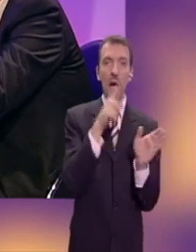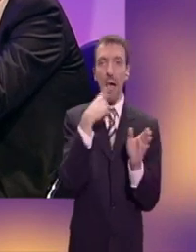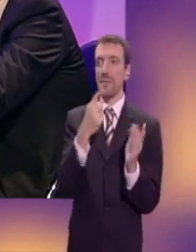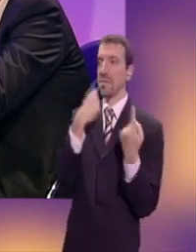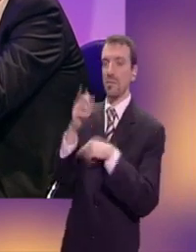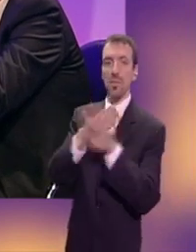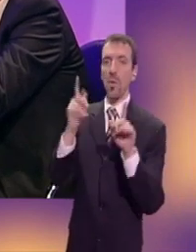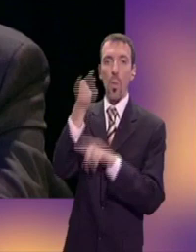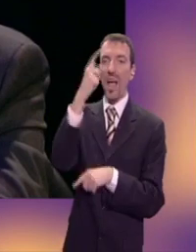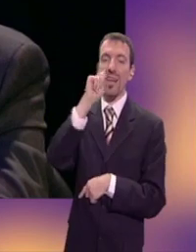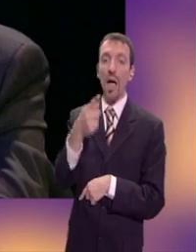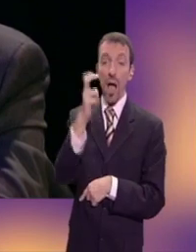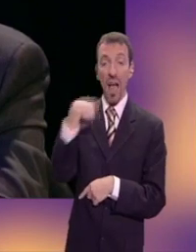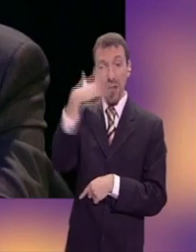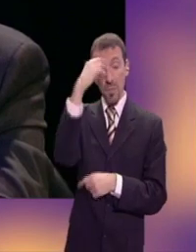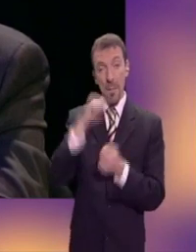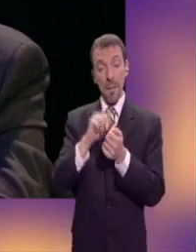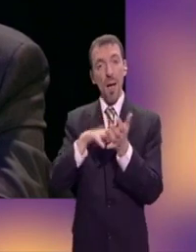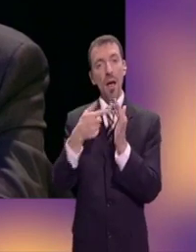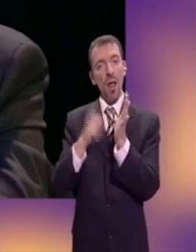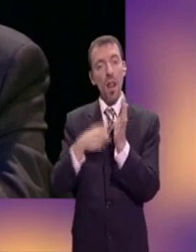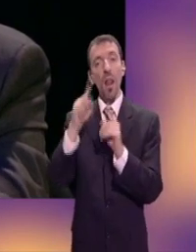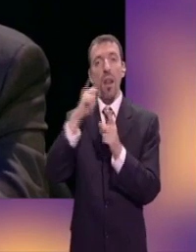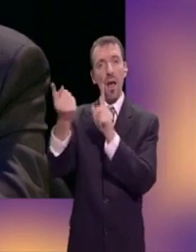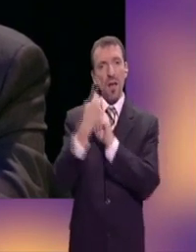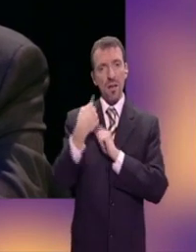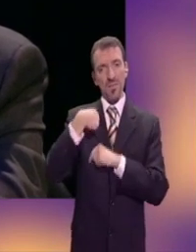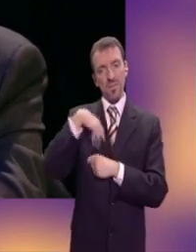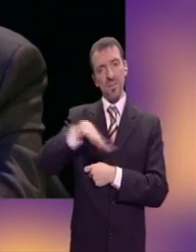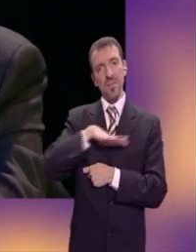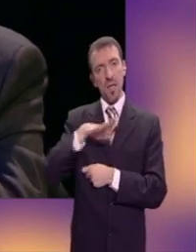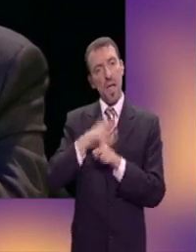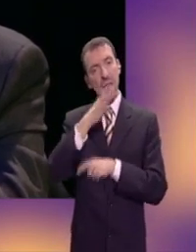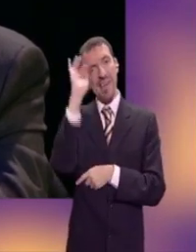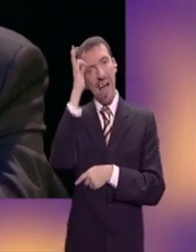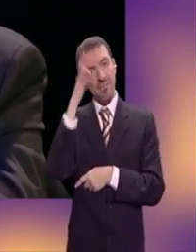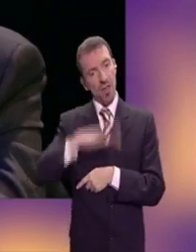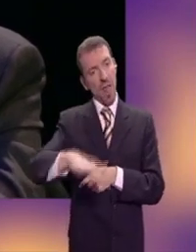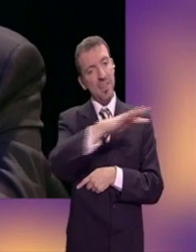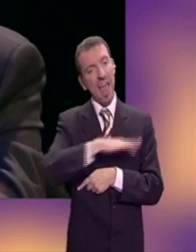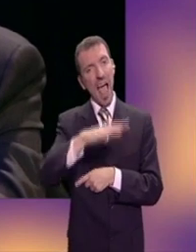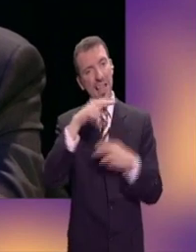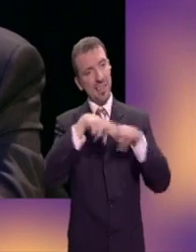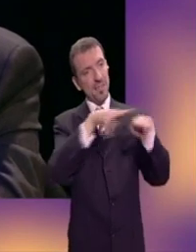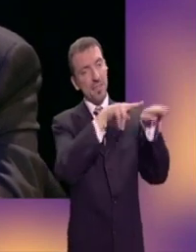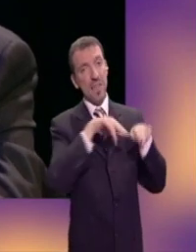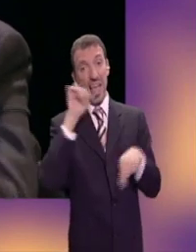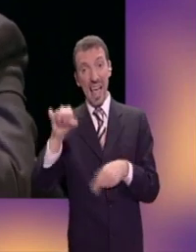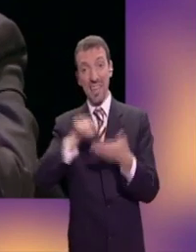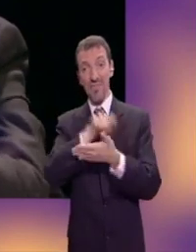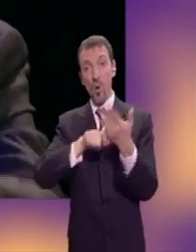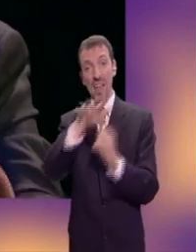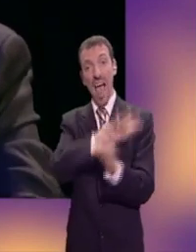Michael Foot came to my constituency in the latter part of the 83 election and went out to the Council of Estates, which had been in his own constituency, and he saw